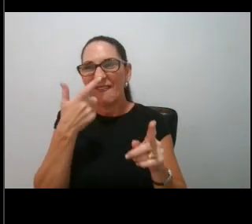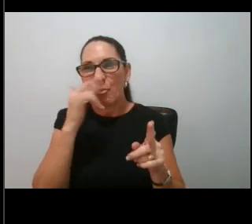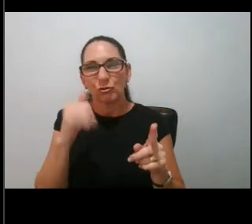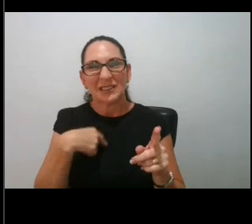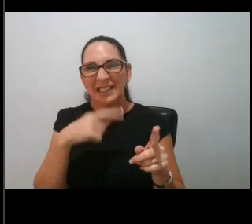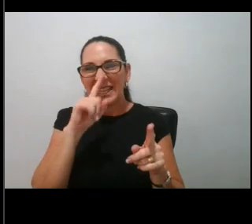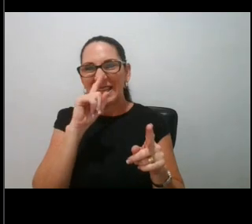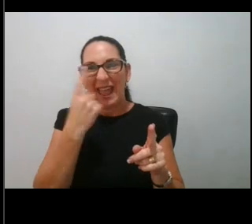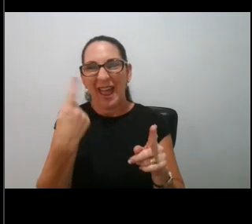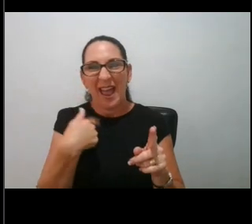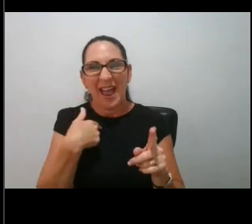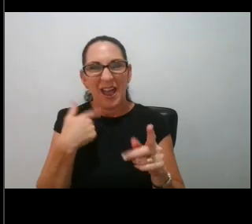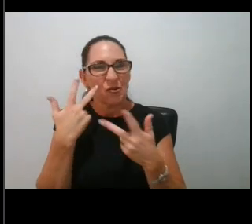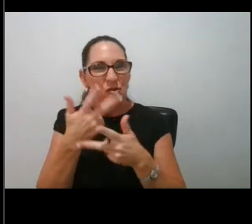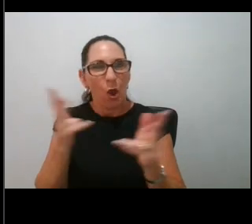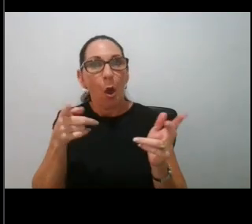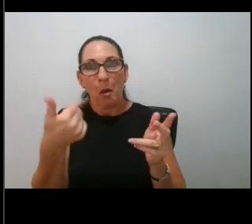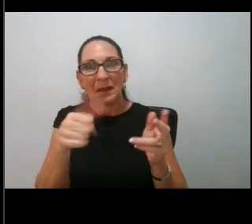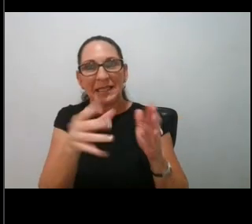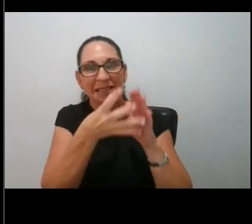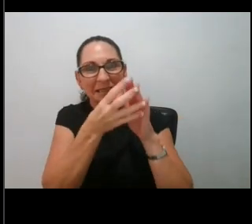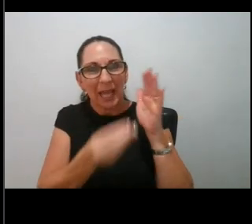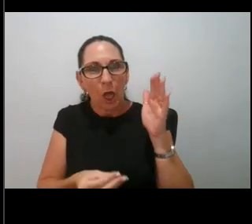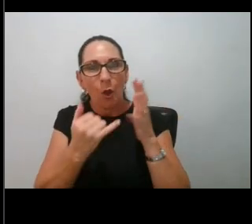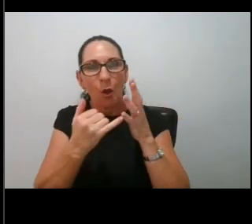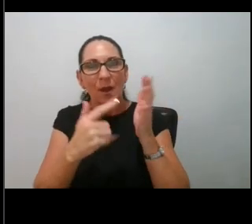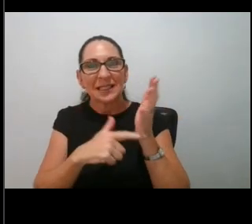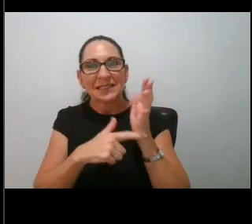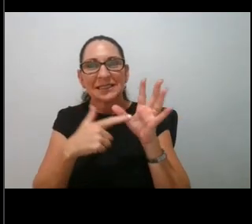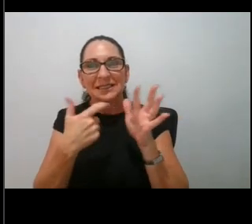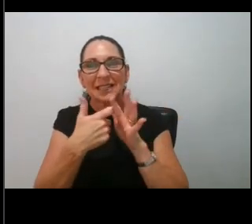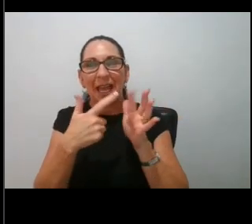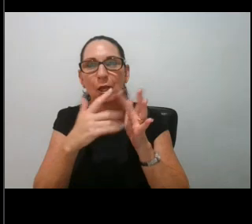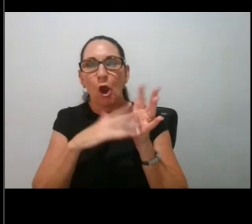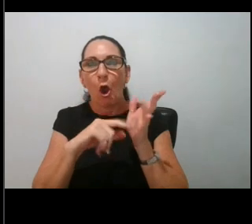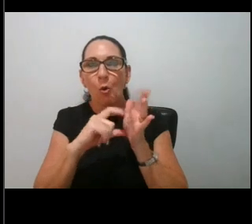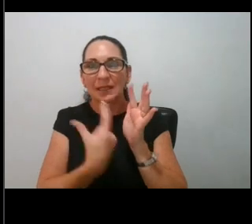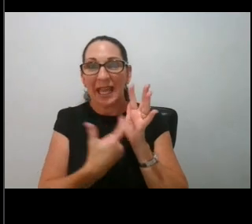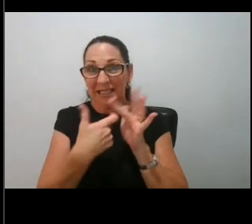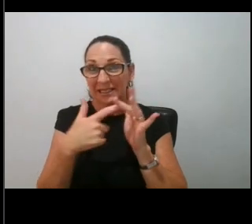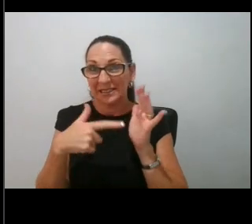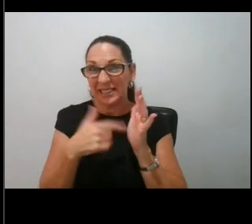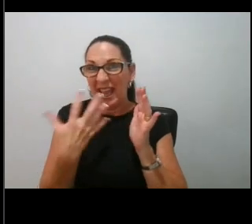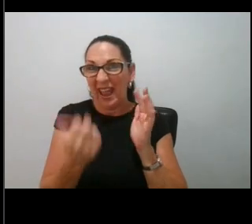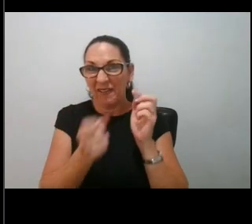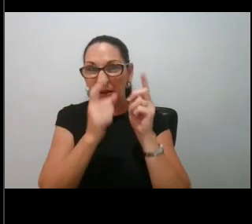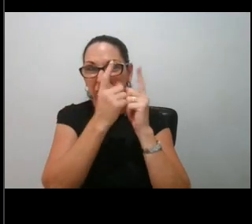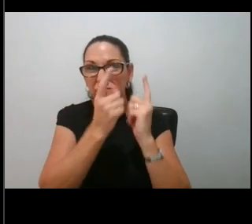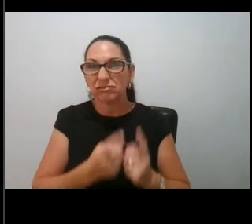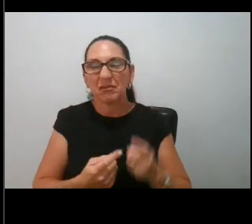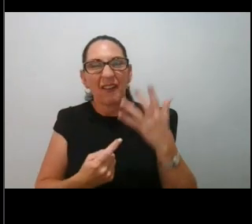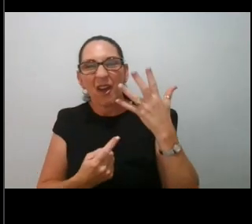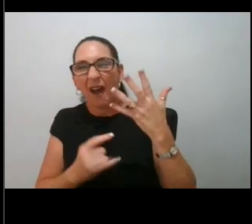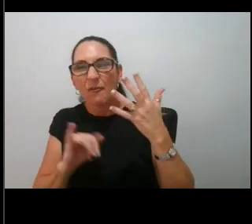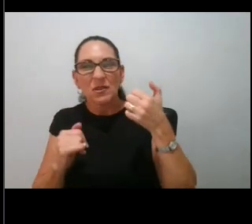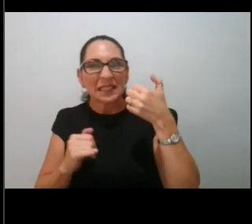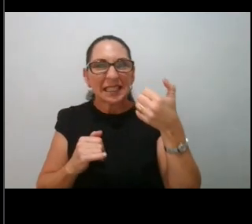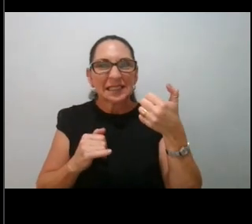today, but if you download the stakeholder kit, there are links to 5 or 6 short clips that are on